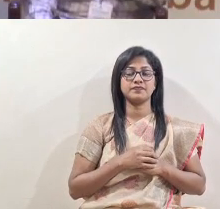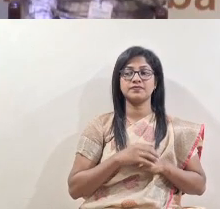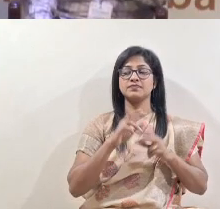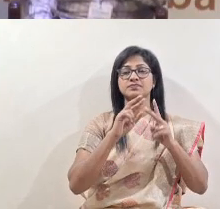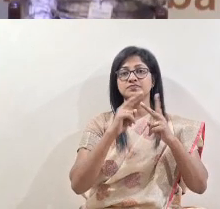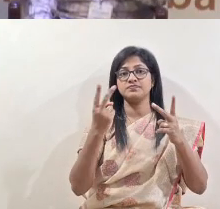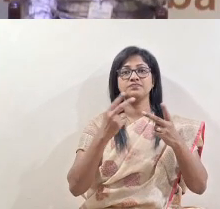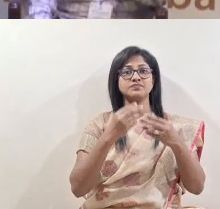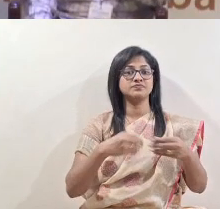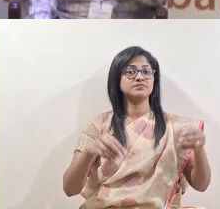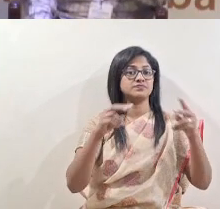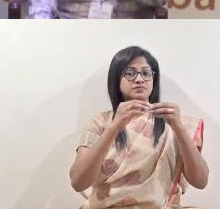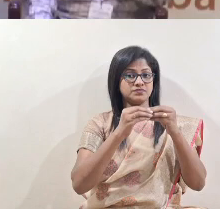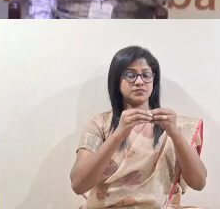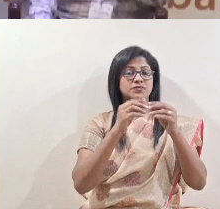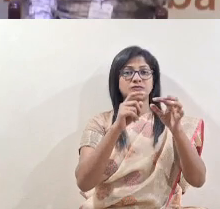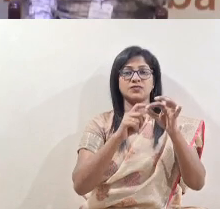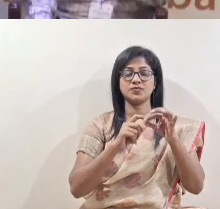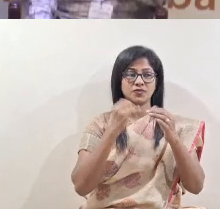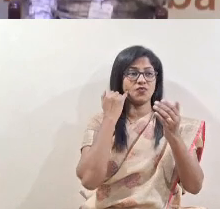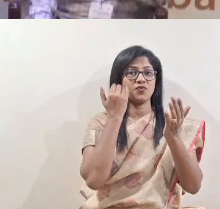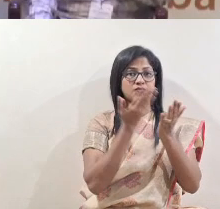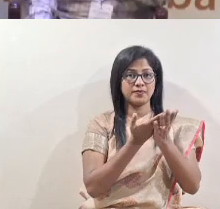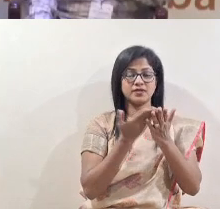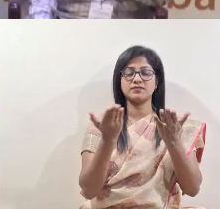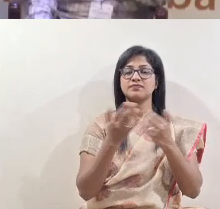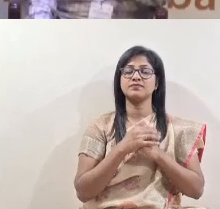Any other query or a comment?